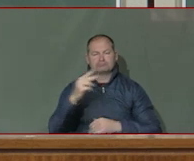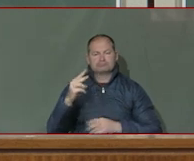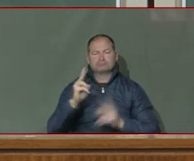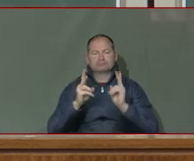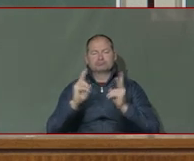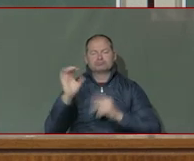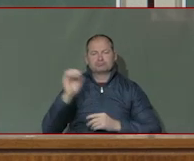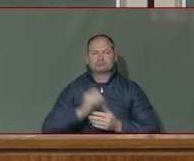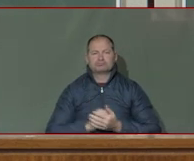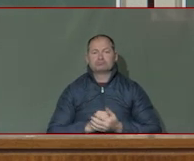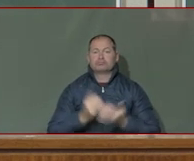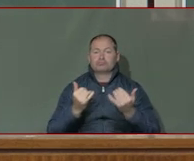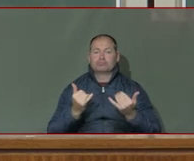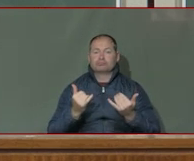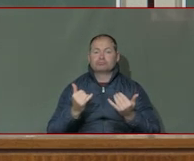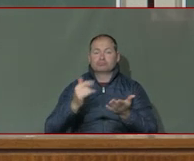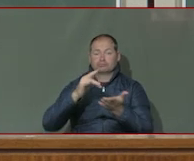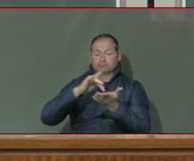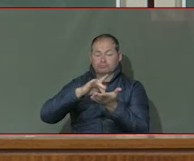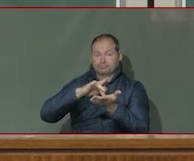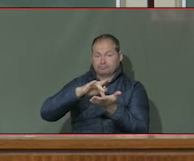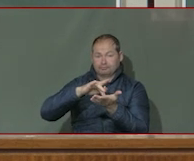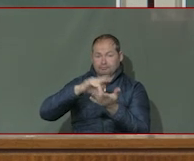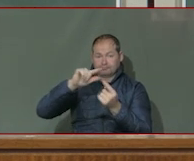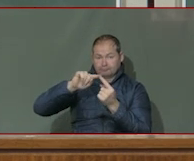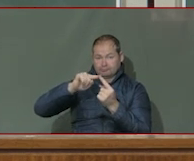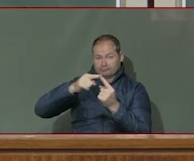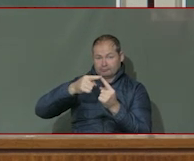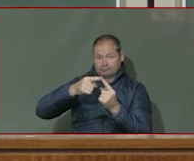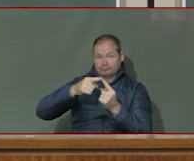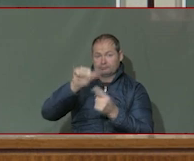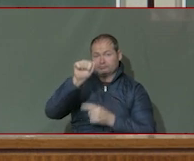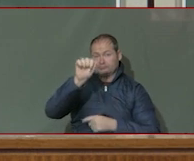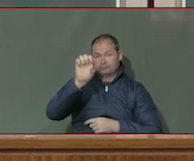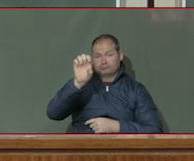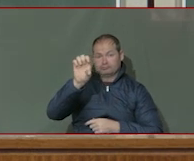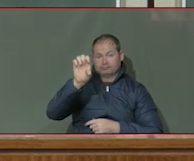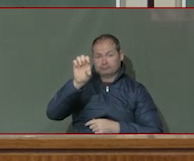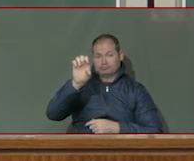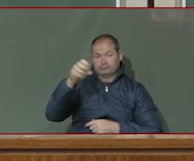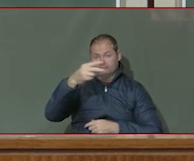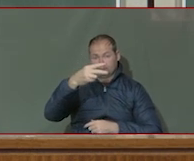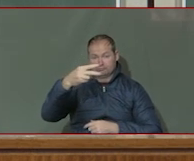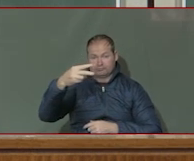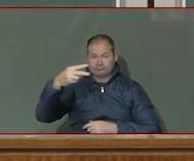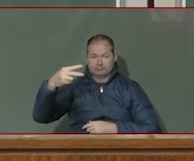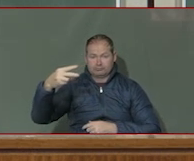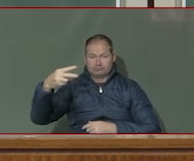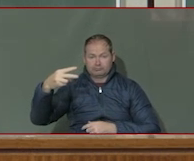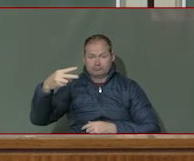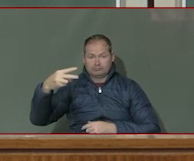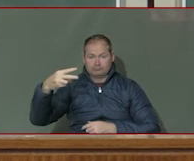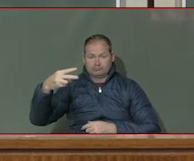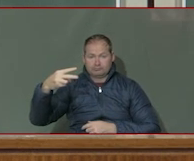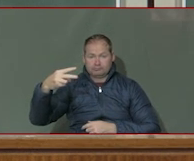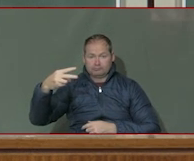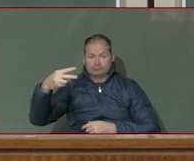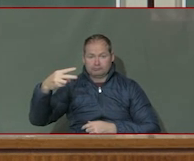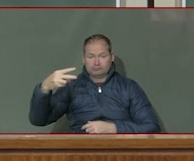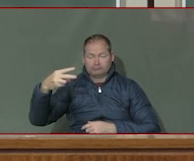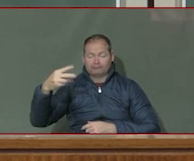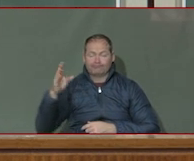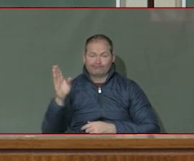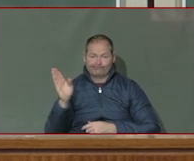So the midpoint of AE is equal to the midpoint formula.